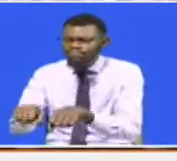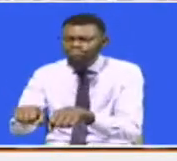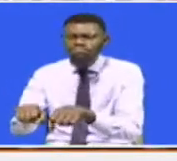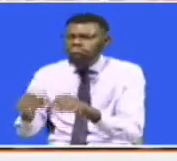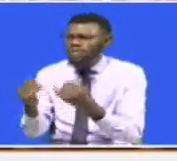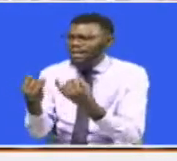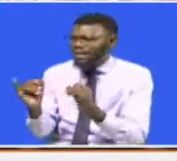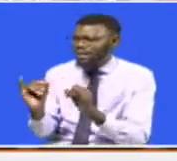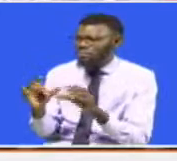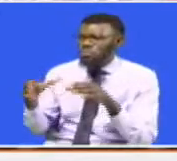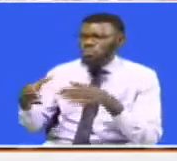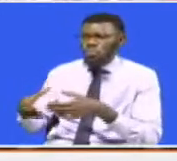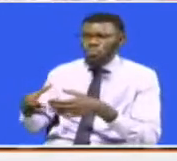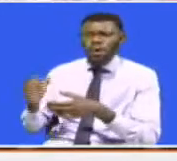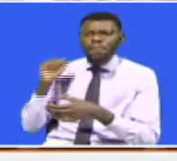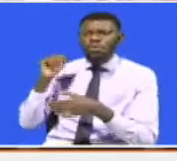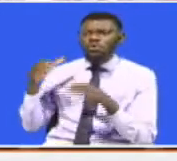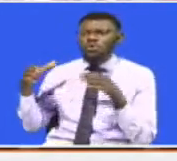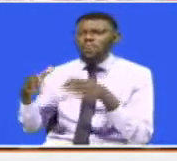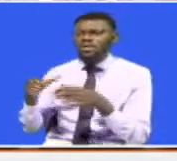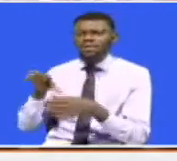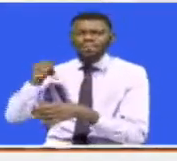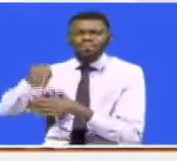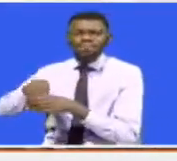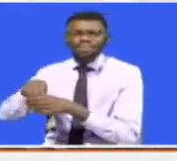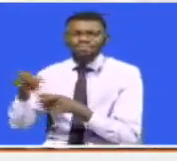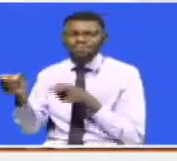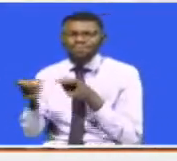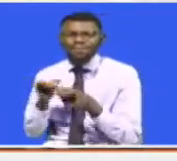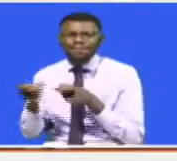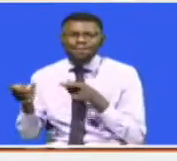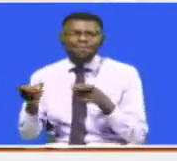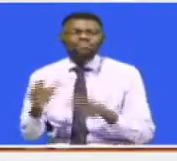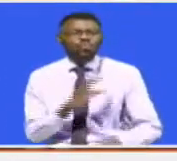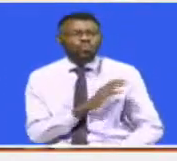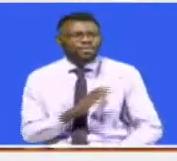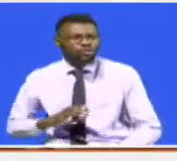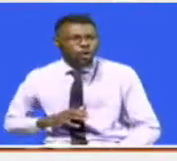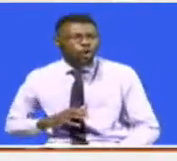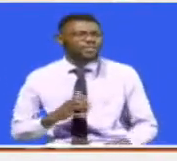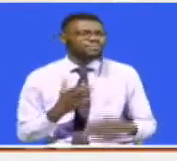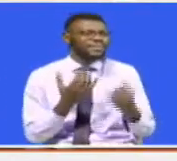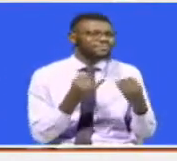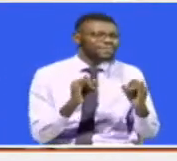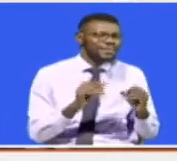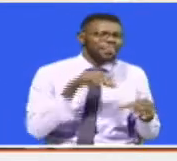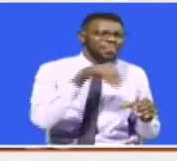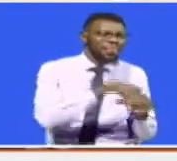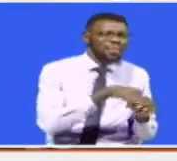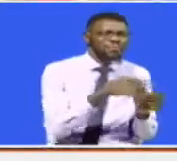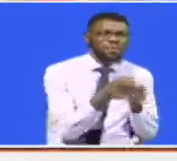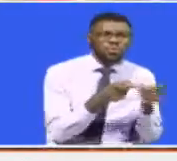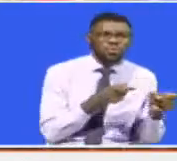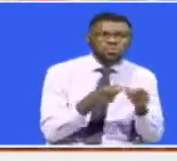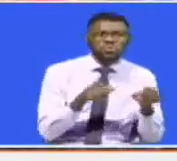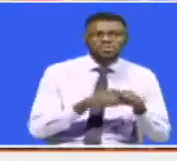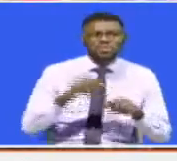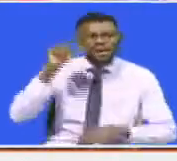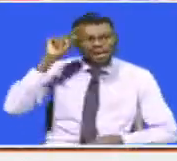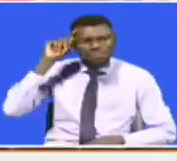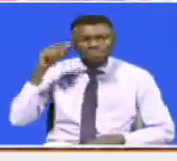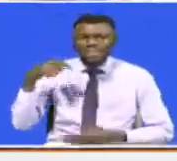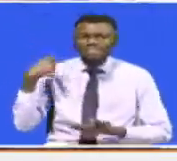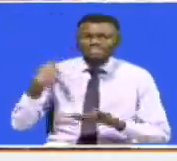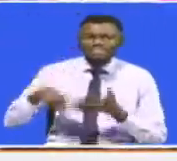bodies such as the political parties and independent commissions and offices. The government has also been accused of getting the taxpayer